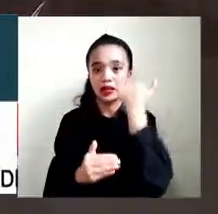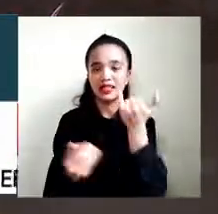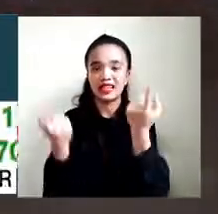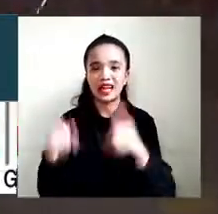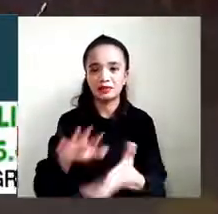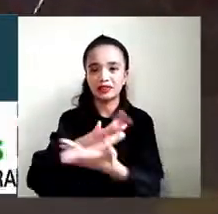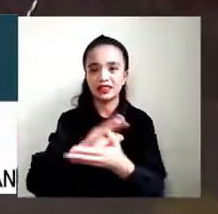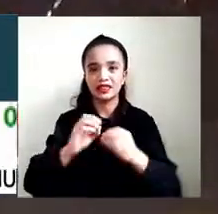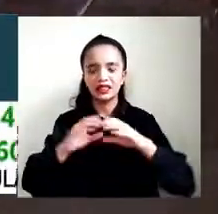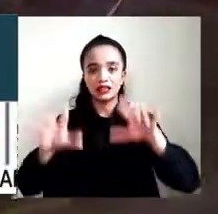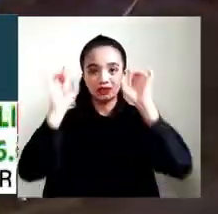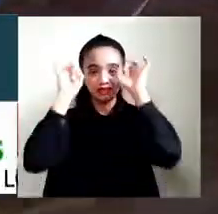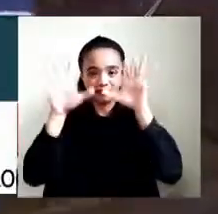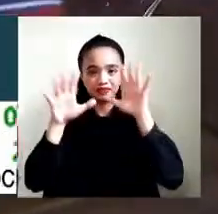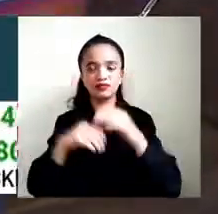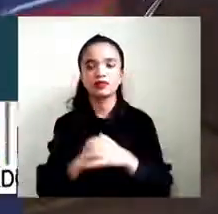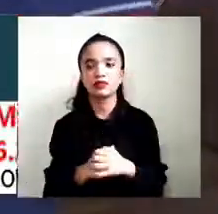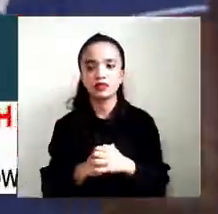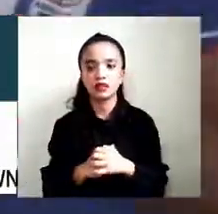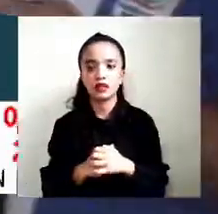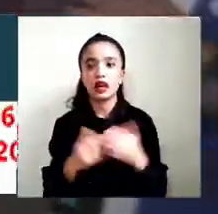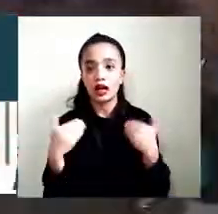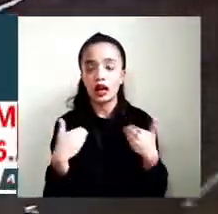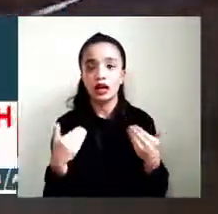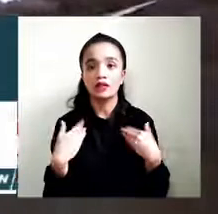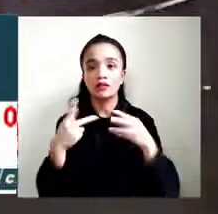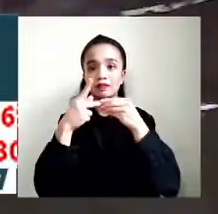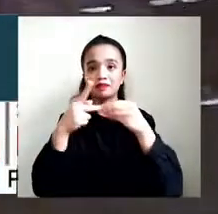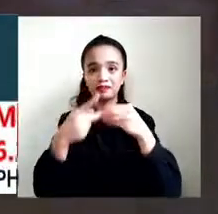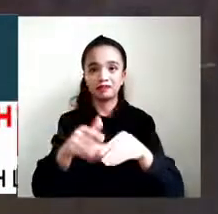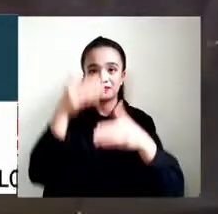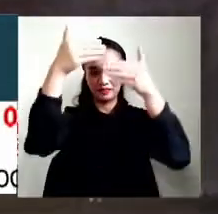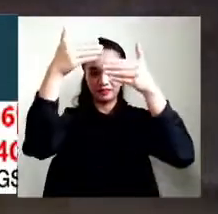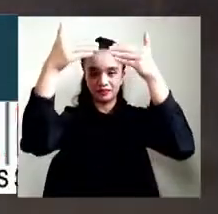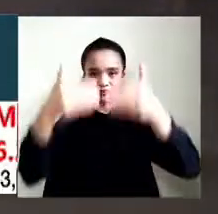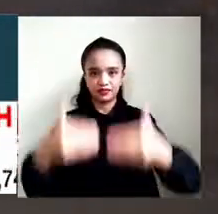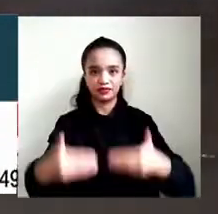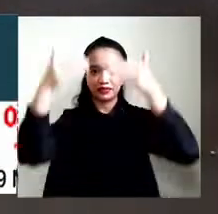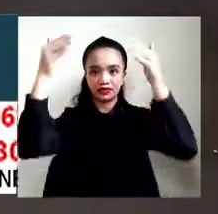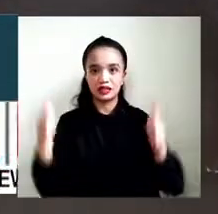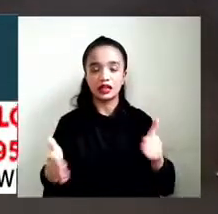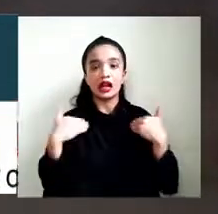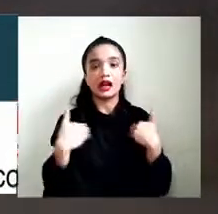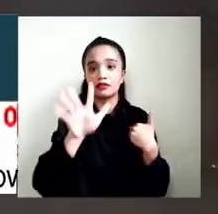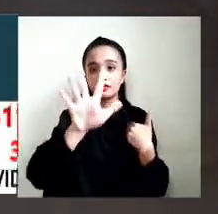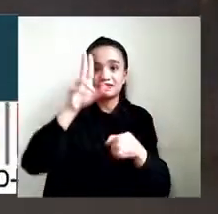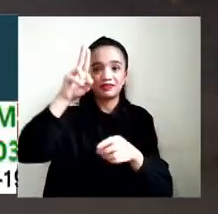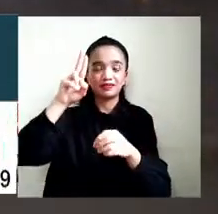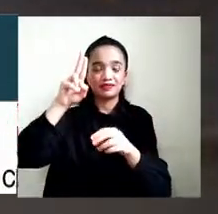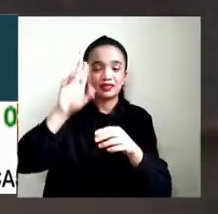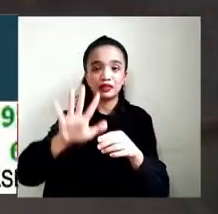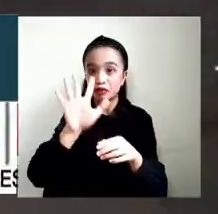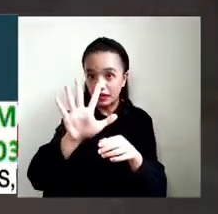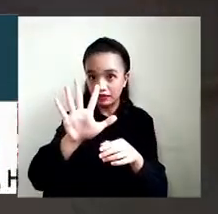threats, there are booths installed by the Commission on Elections. There are five chairs. Only five